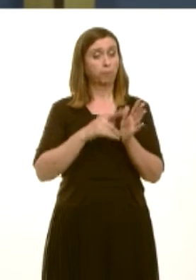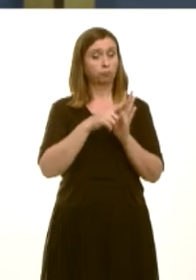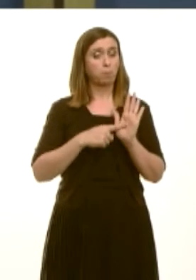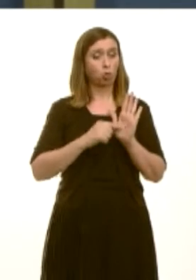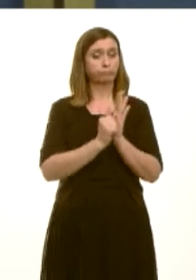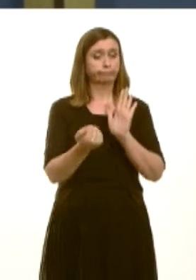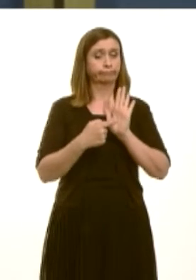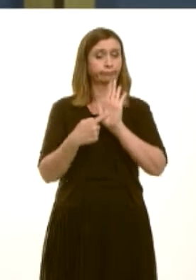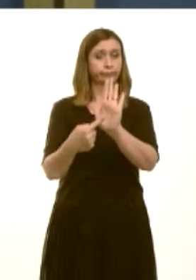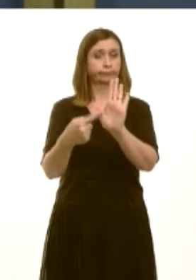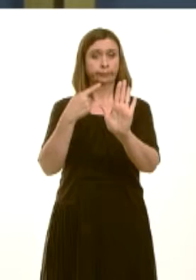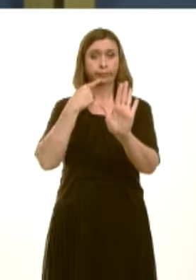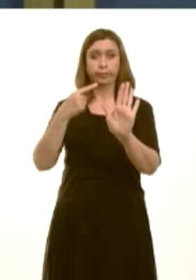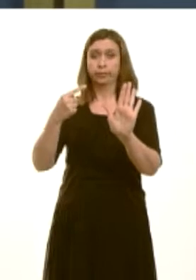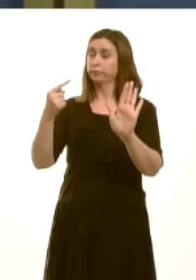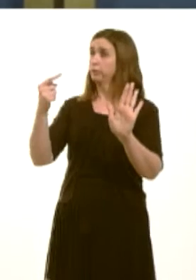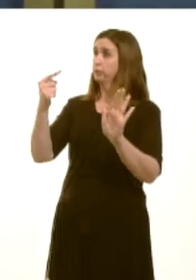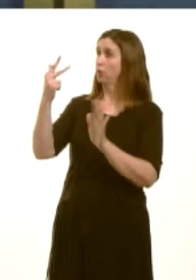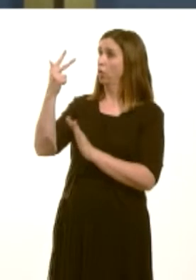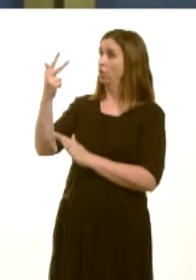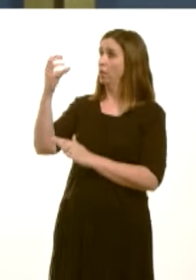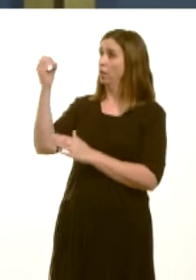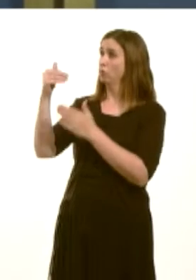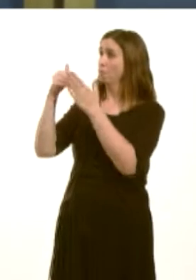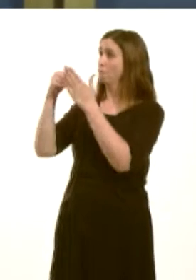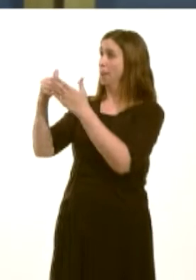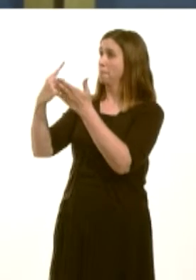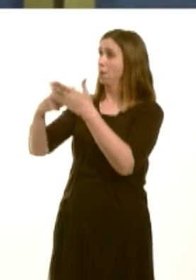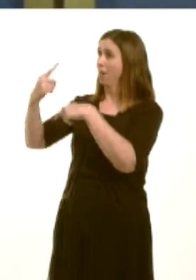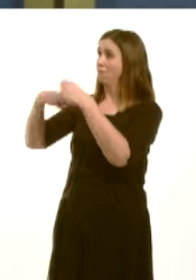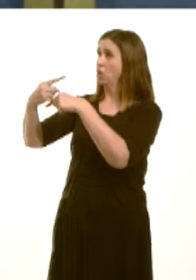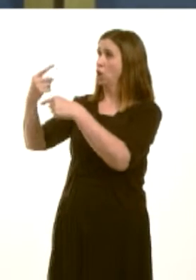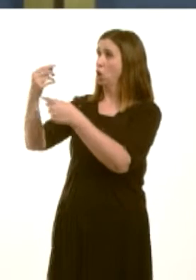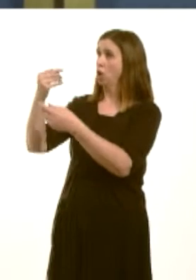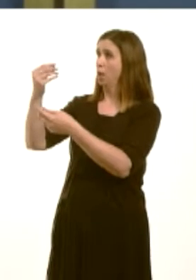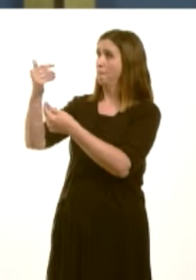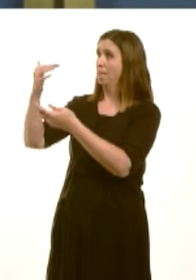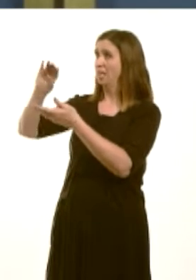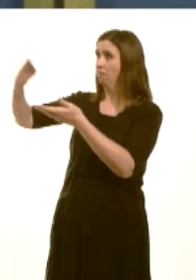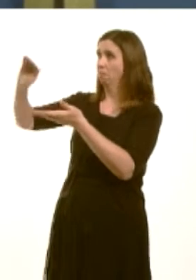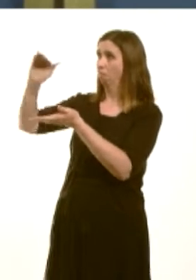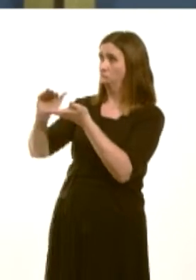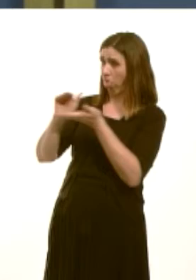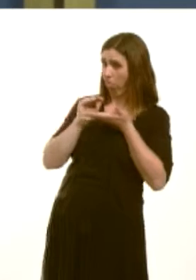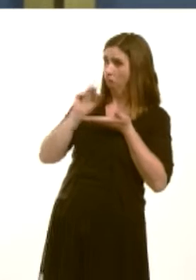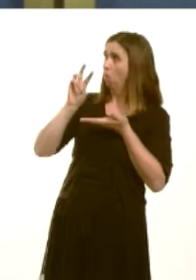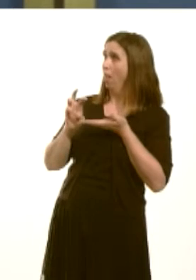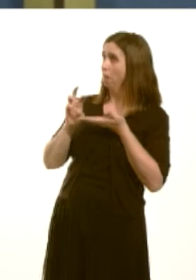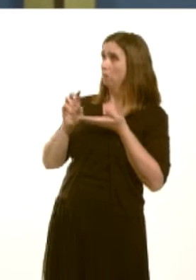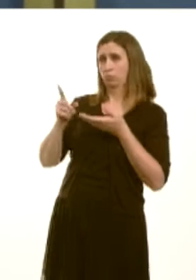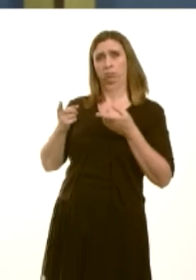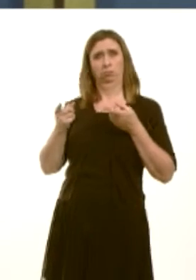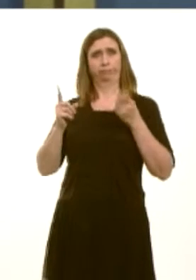published, Wales was being underfunded by some £300 million per annum, and that means that during your period as First Minister you have